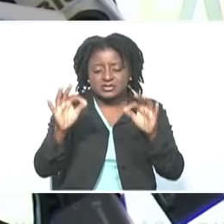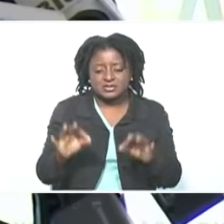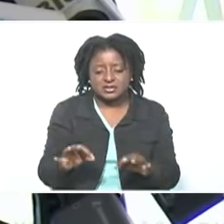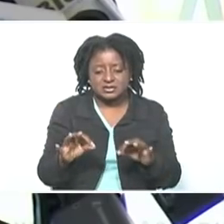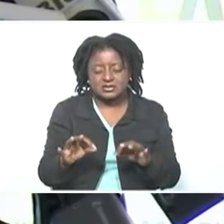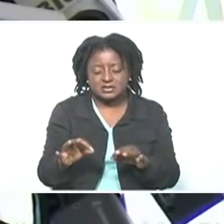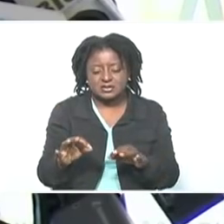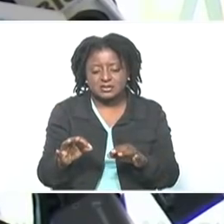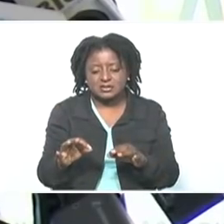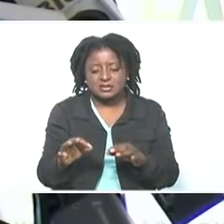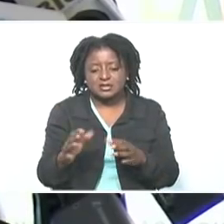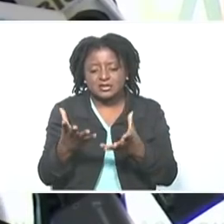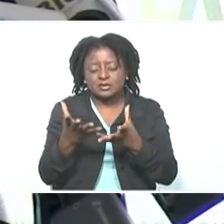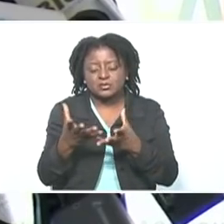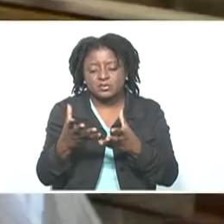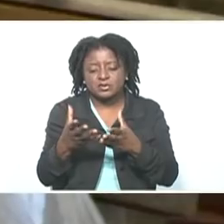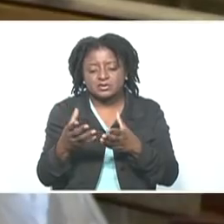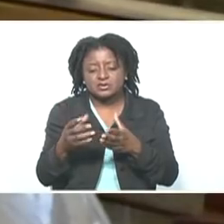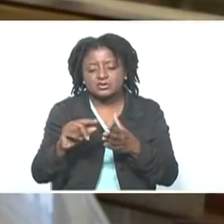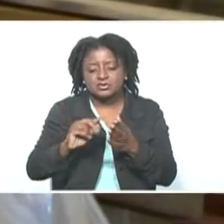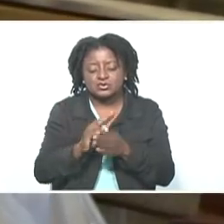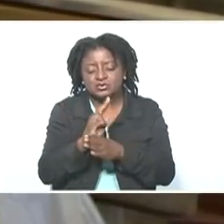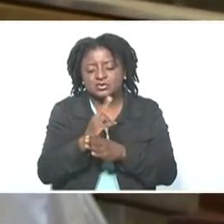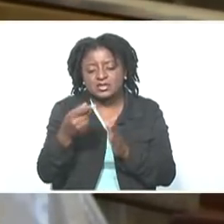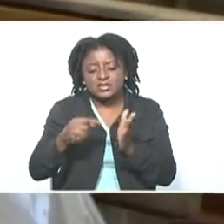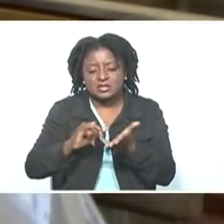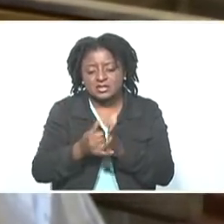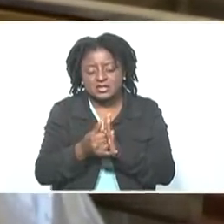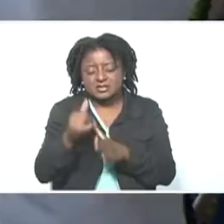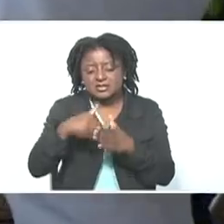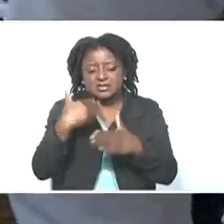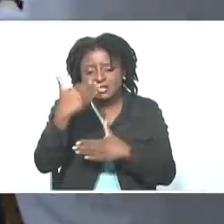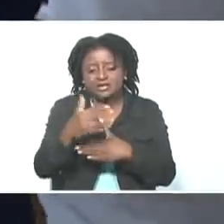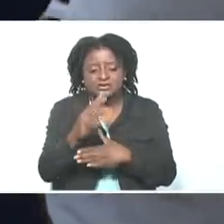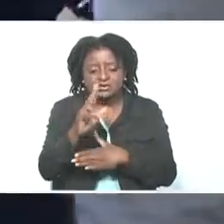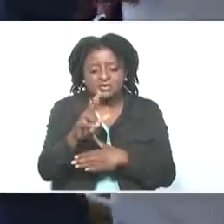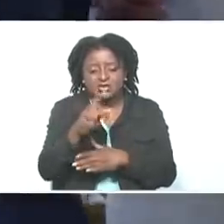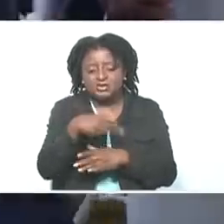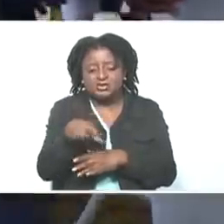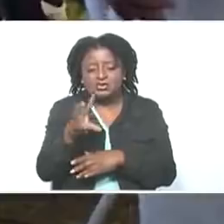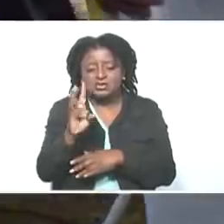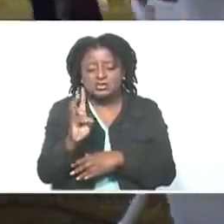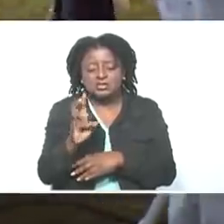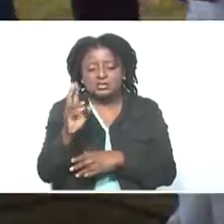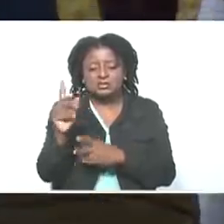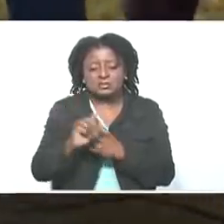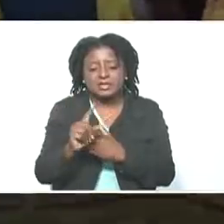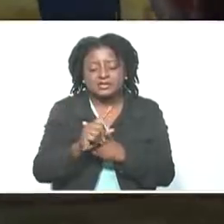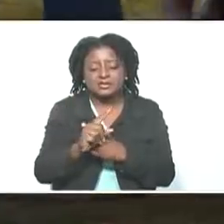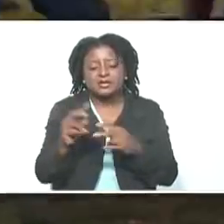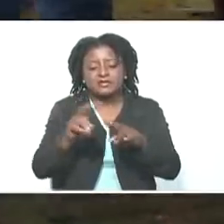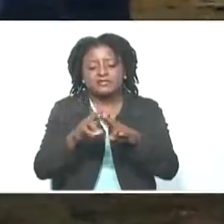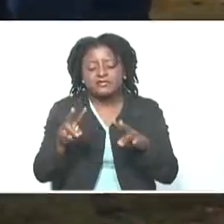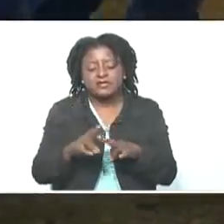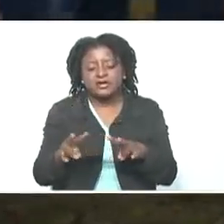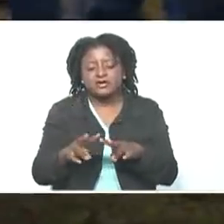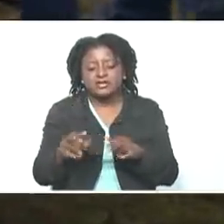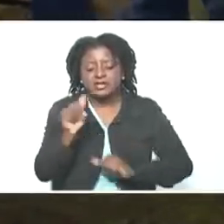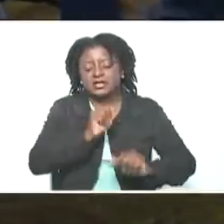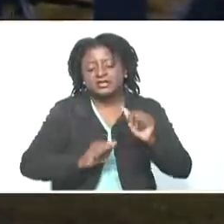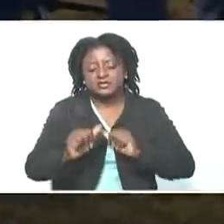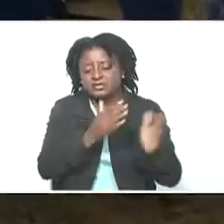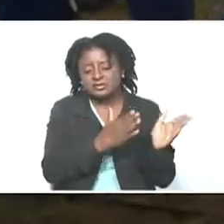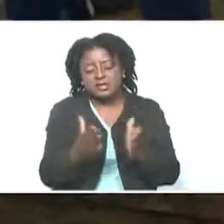within the next 3 to 6 months. Various live demonstrations and activities planned over the weekend are geared towards